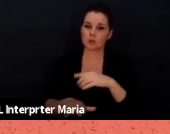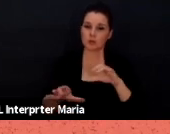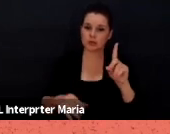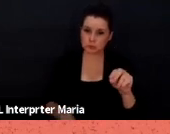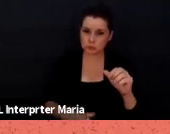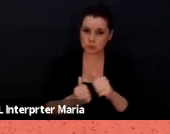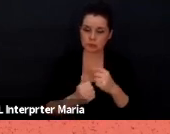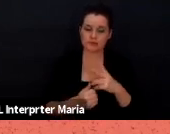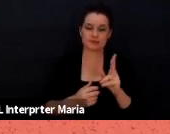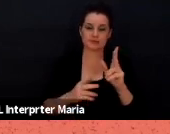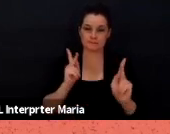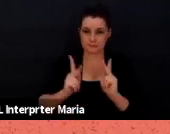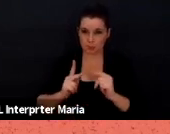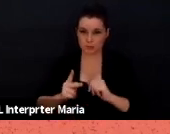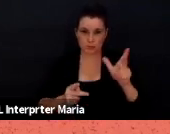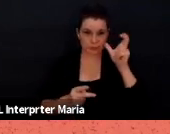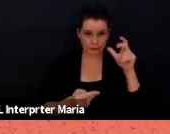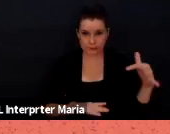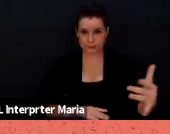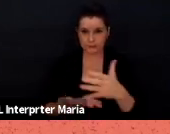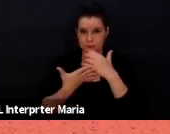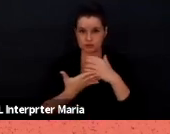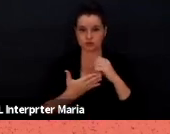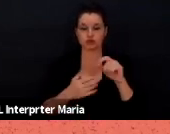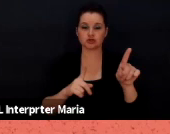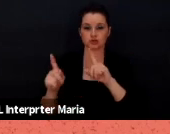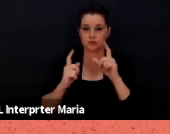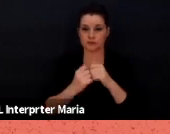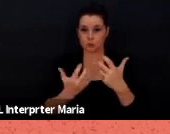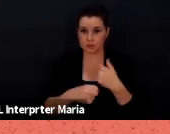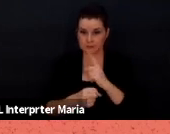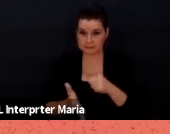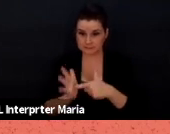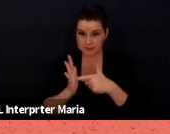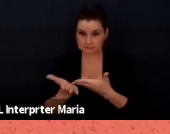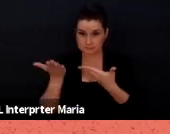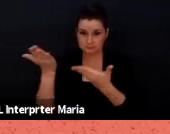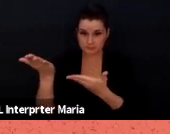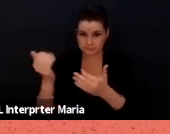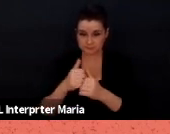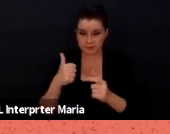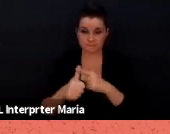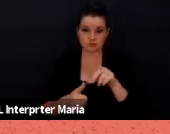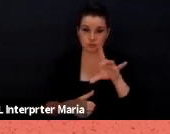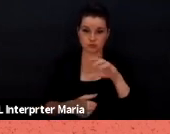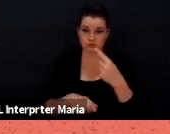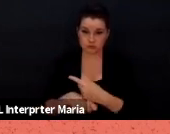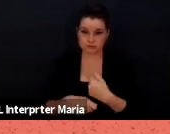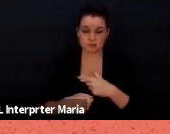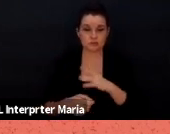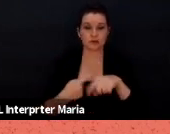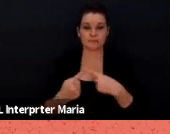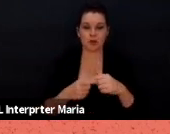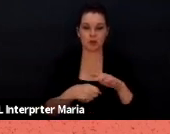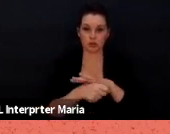the voices that we've heard through the survey? Do we want to make demands within, you know, for the first 100 days? Are we talking about